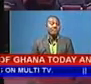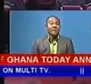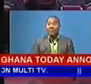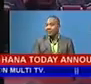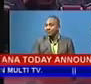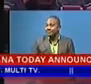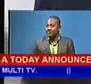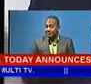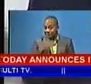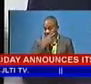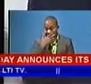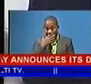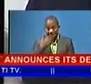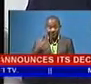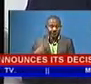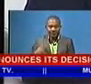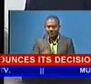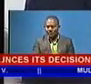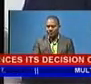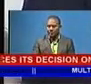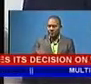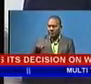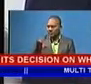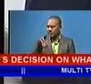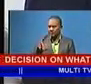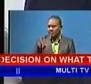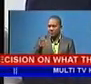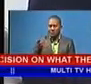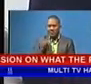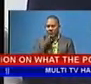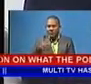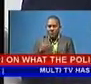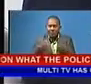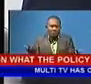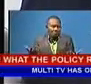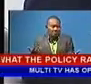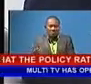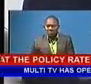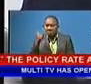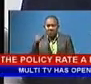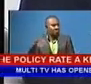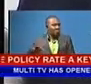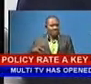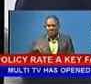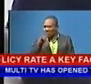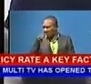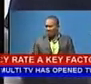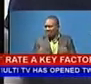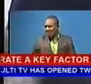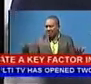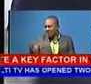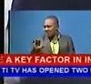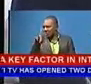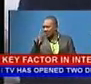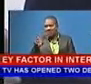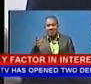My lord, we have CD runs for all the documents we intend tendering. If the court does not want it, we will not tender it. Then we'll move